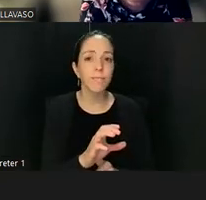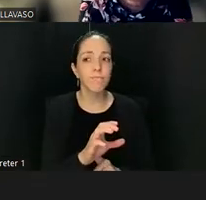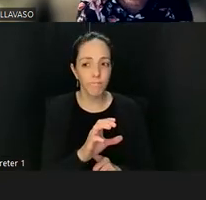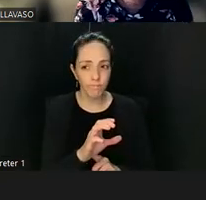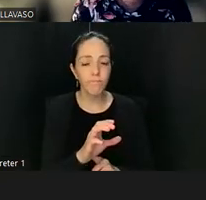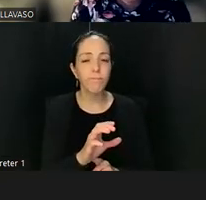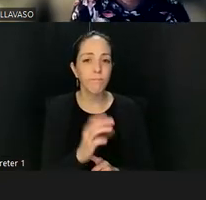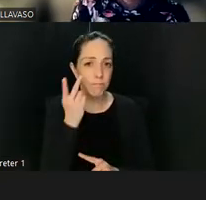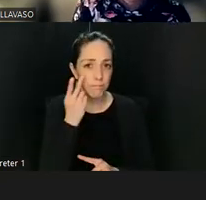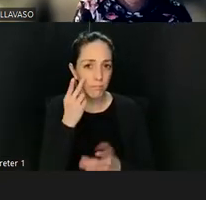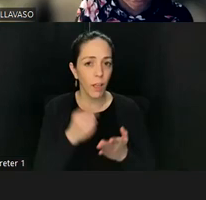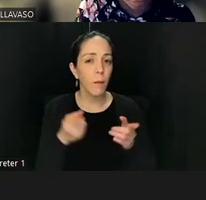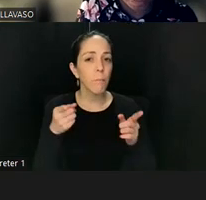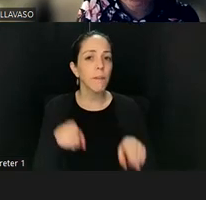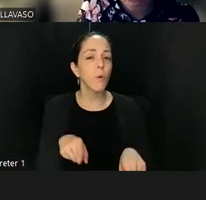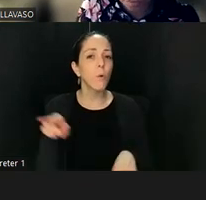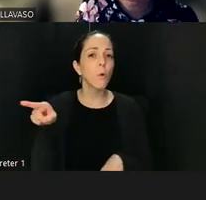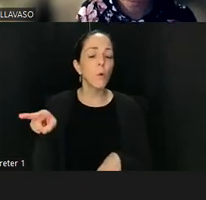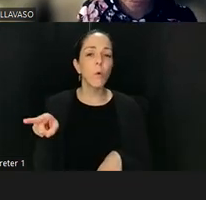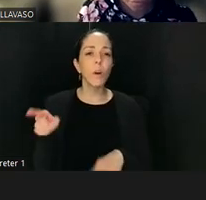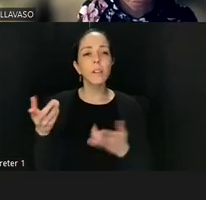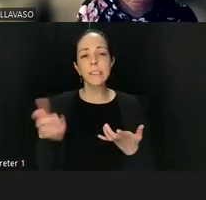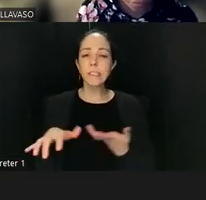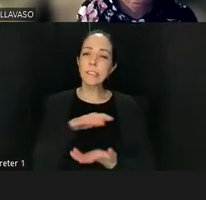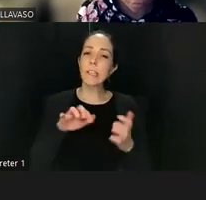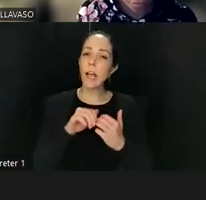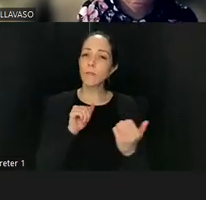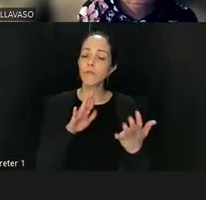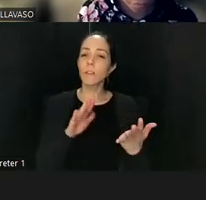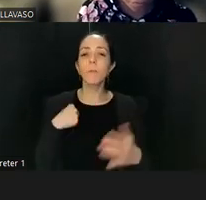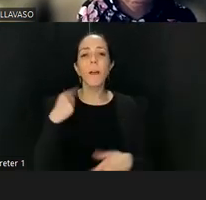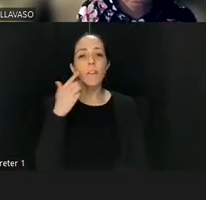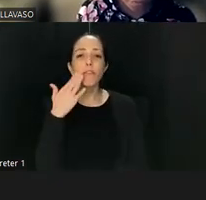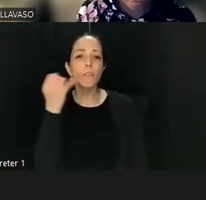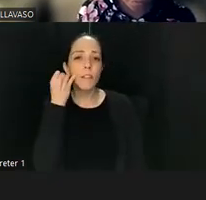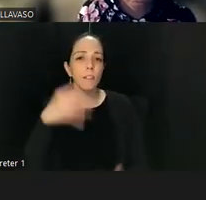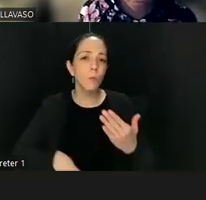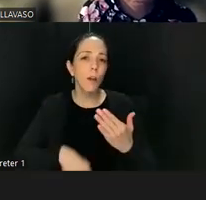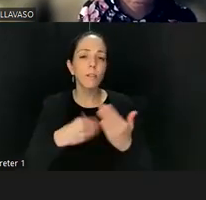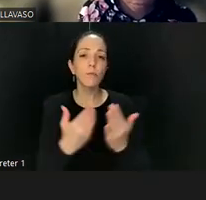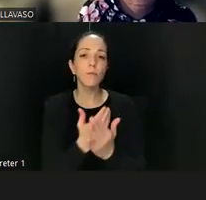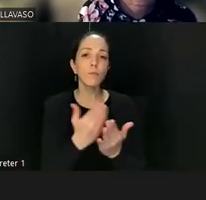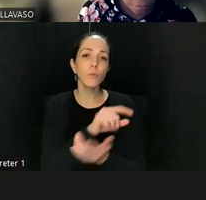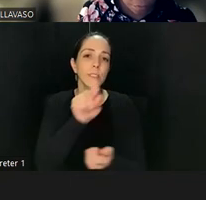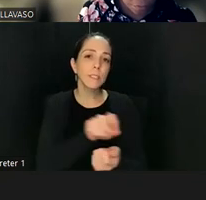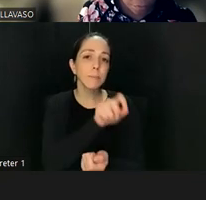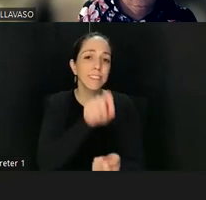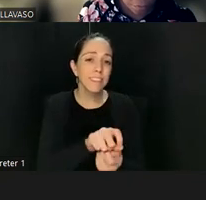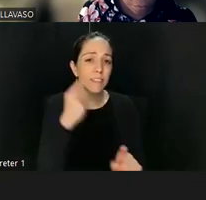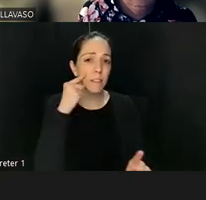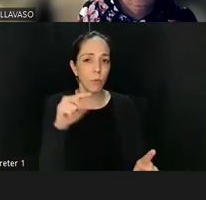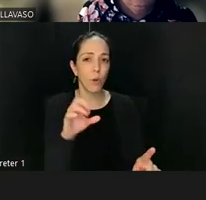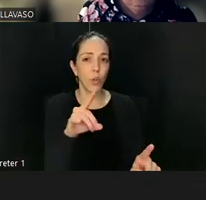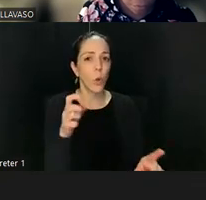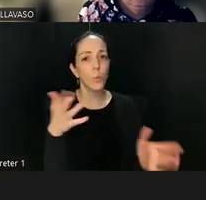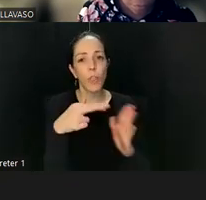mixed ways that it was dealt with. I think it's a good idea to put something specific in the new code so that it's not very clear what the rules are